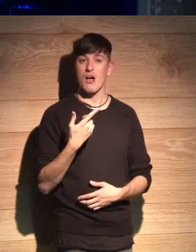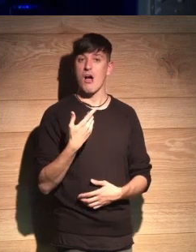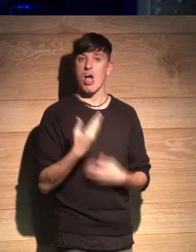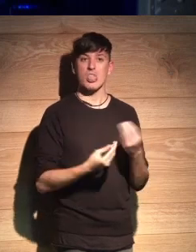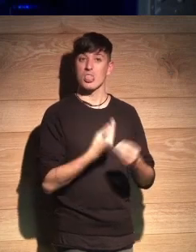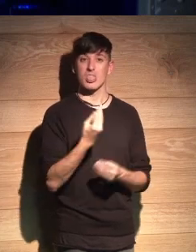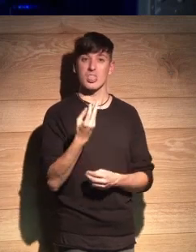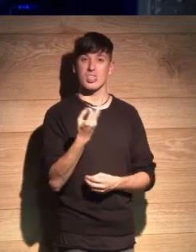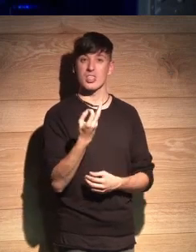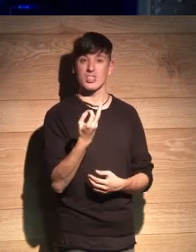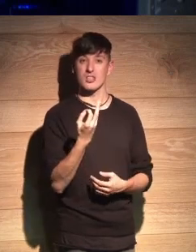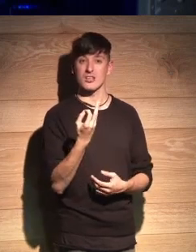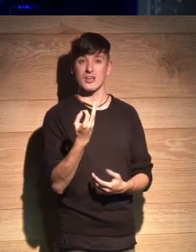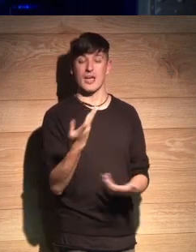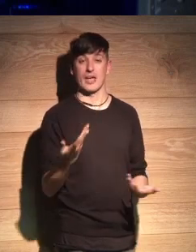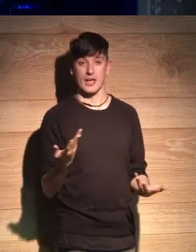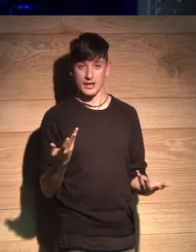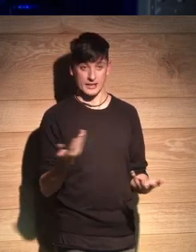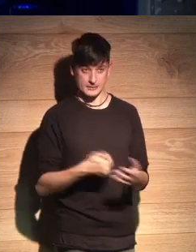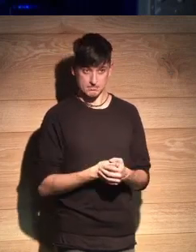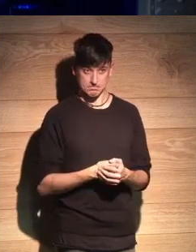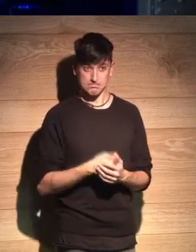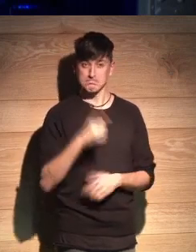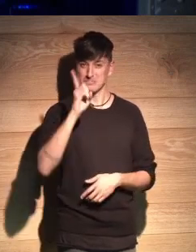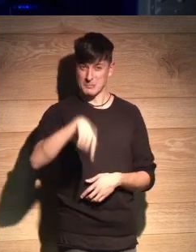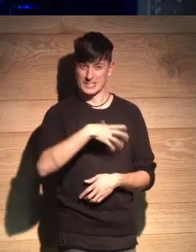So what do we need to do?